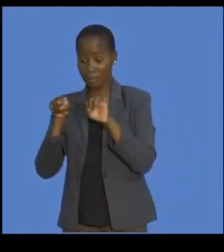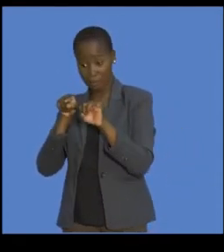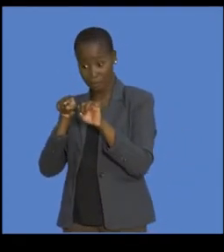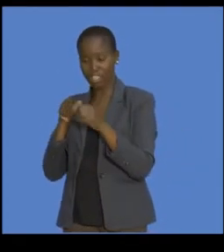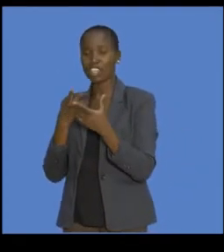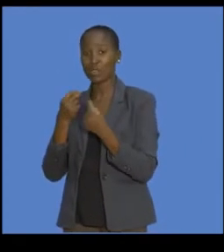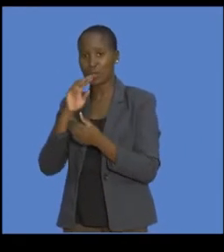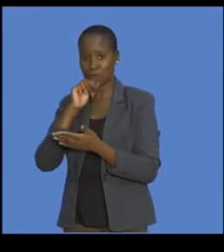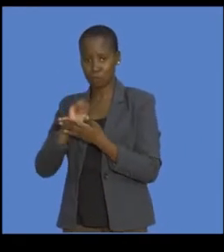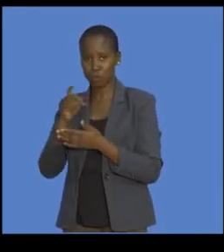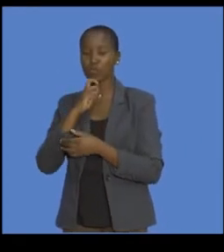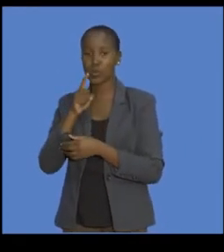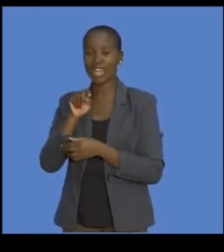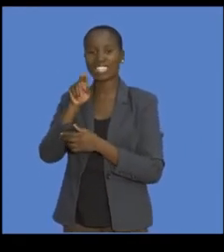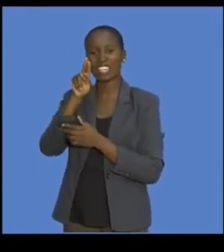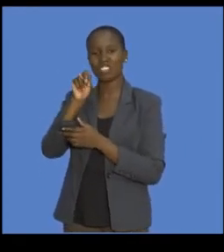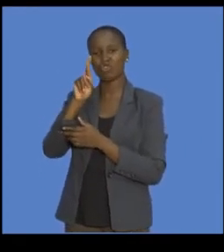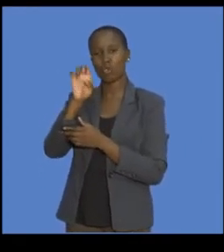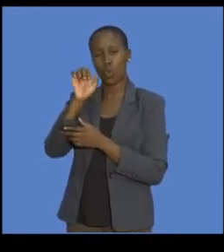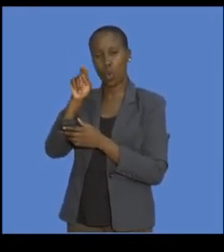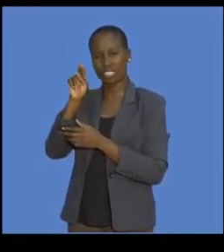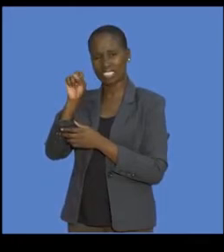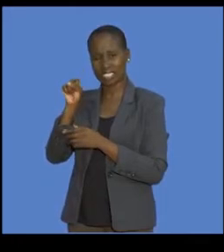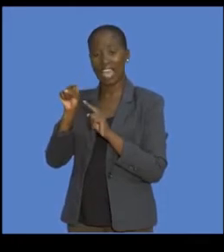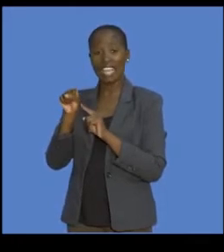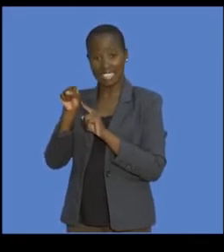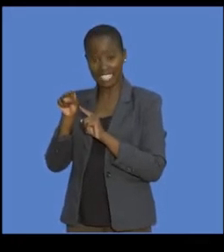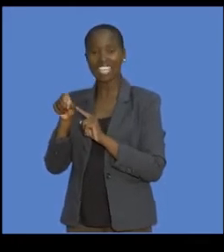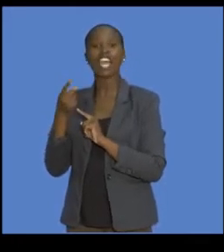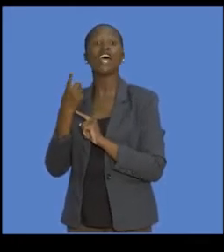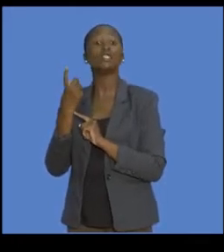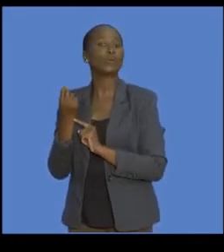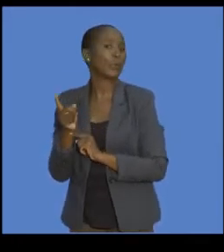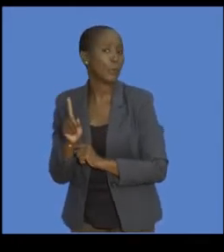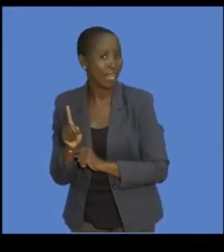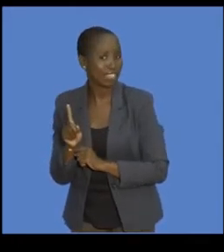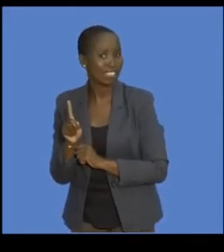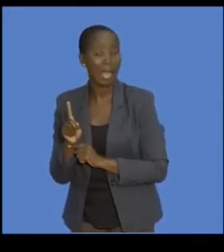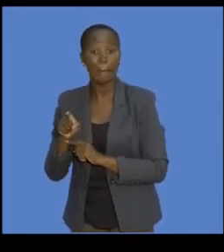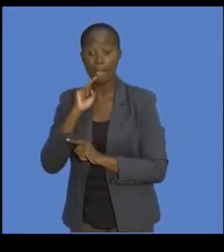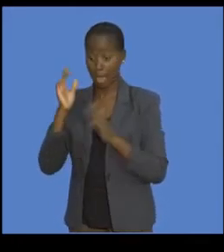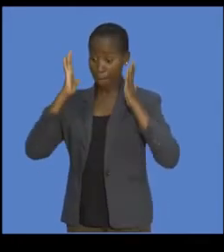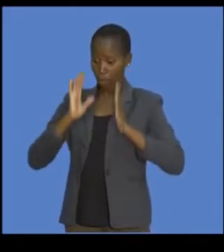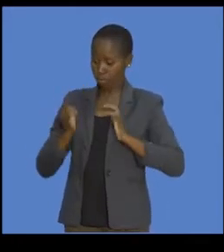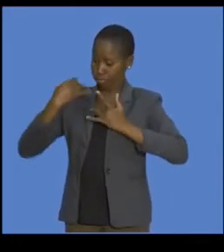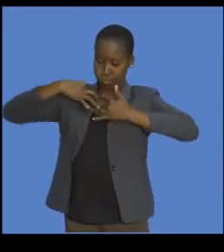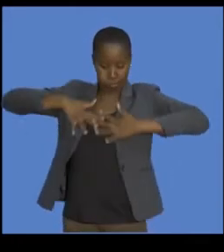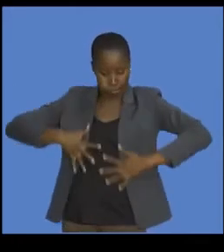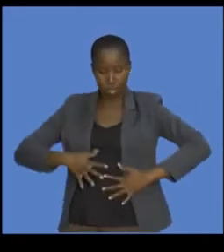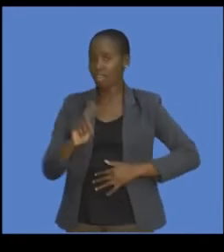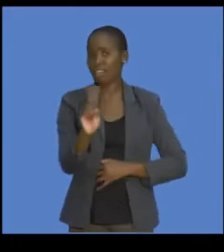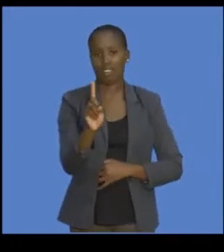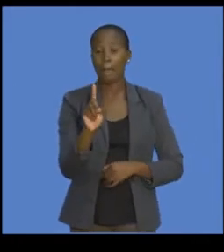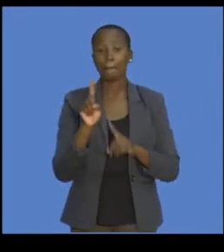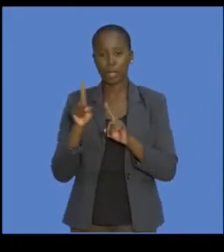these travel to specific target cells and not throughout the body. So your neurons are